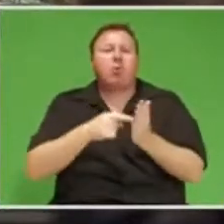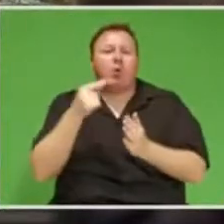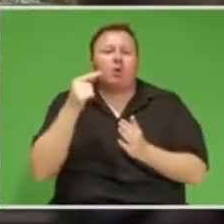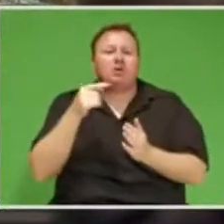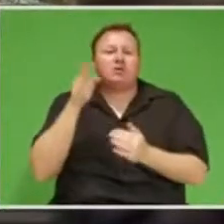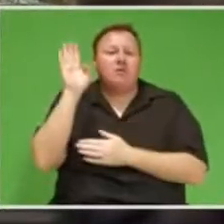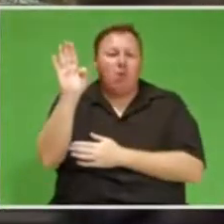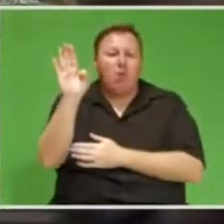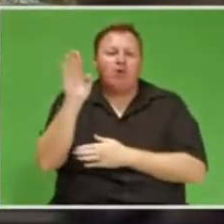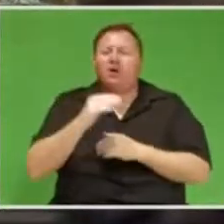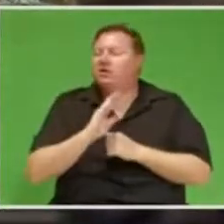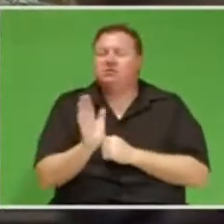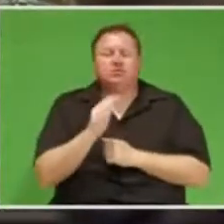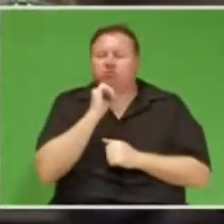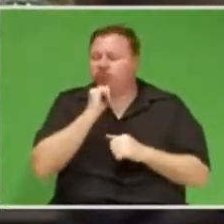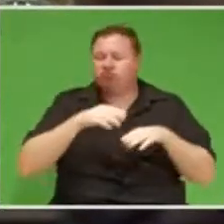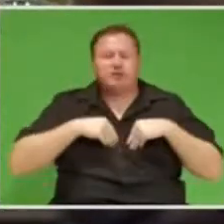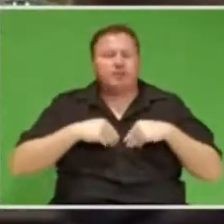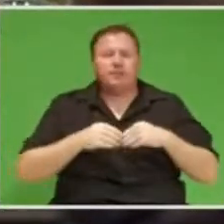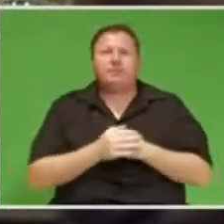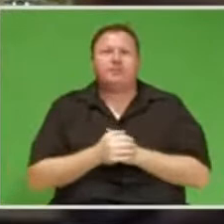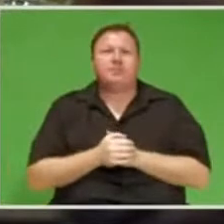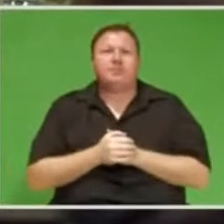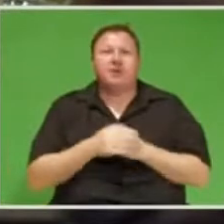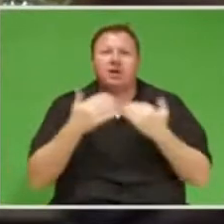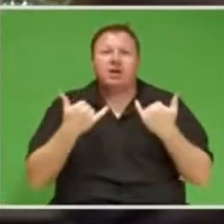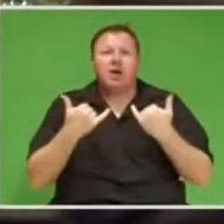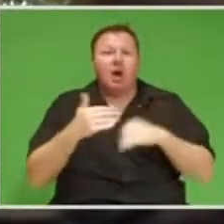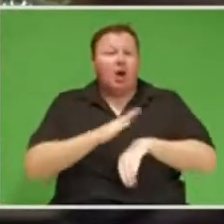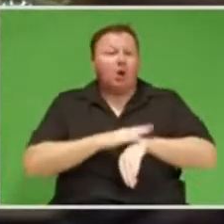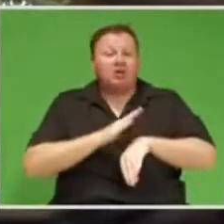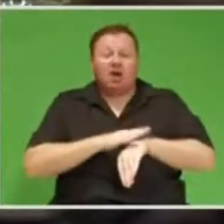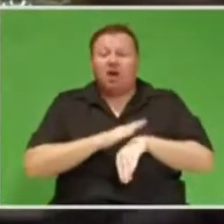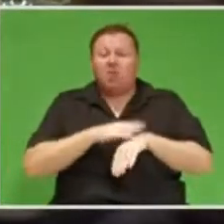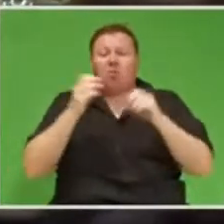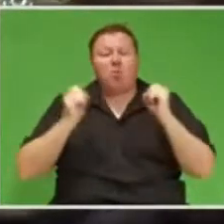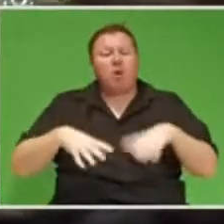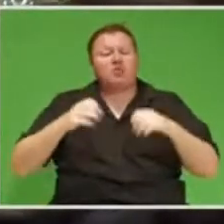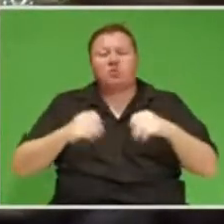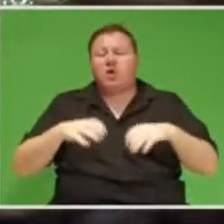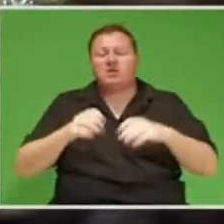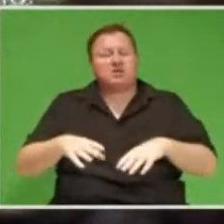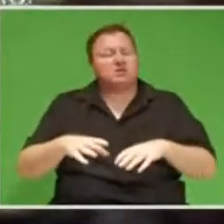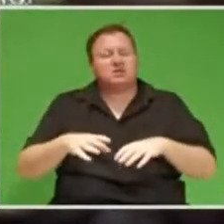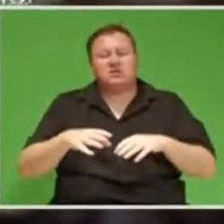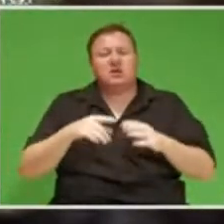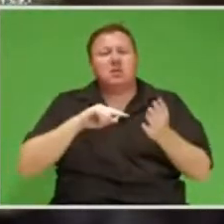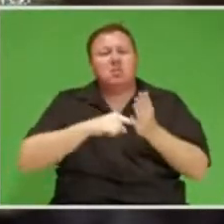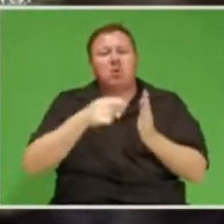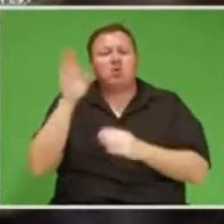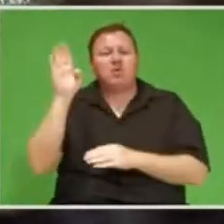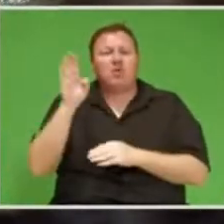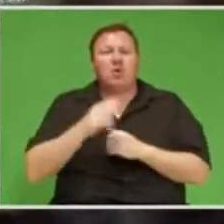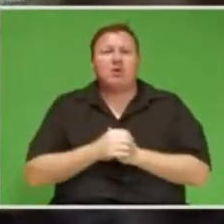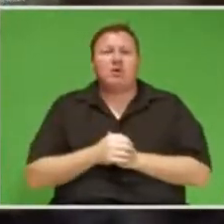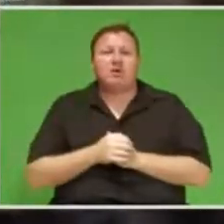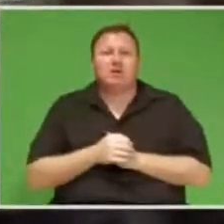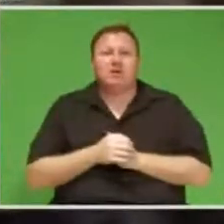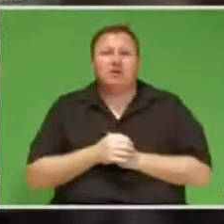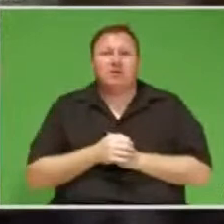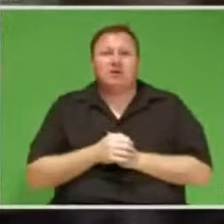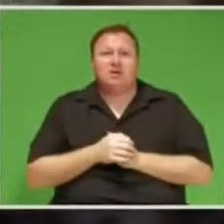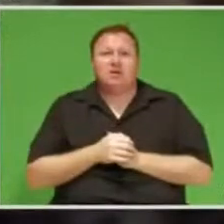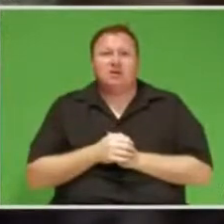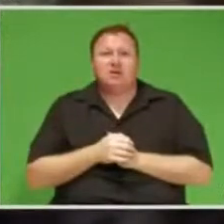Now, honorable members, we are not going to waste time on points of order. I am addressing